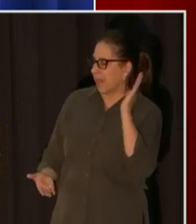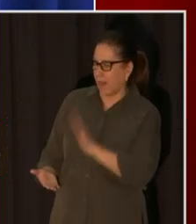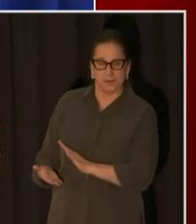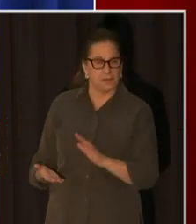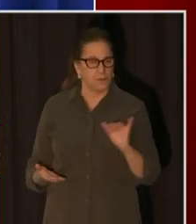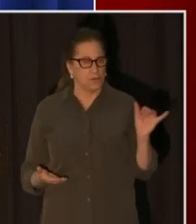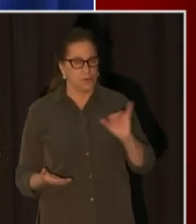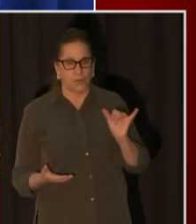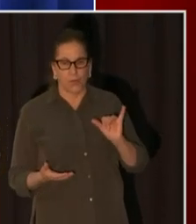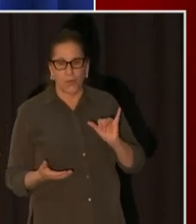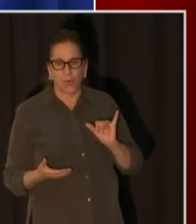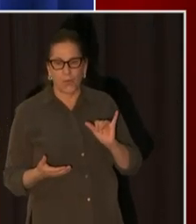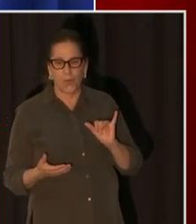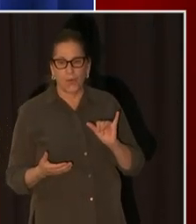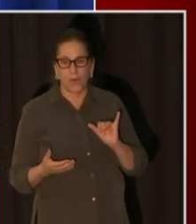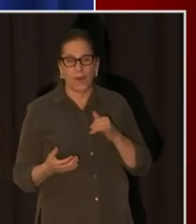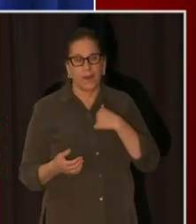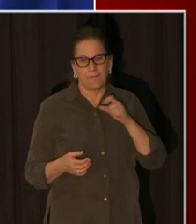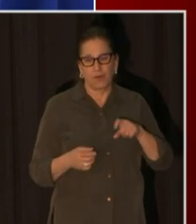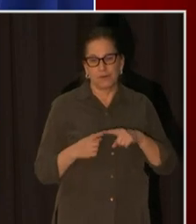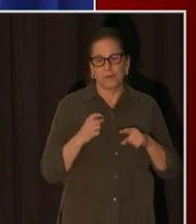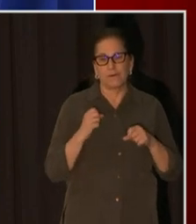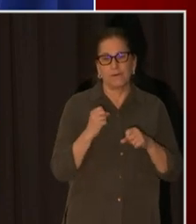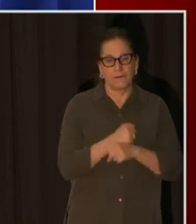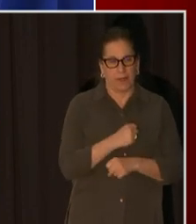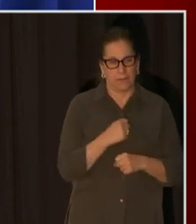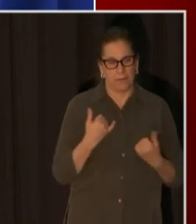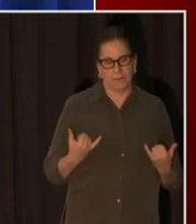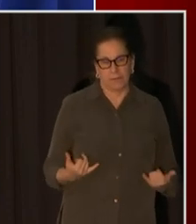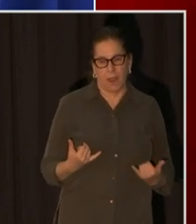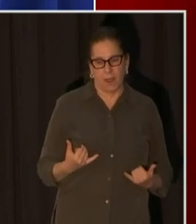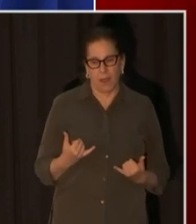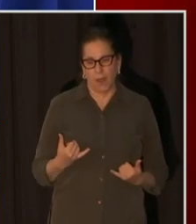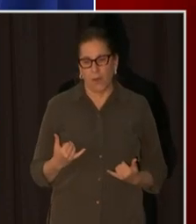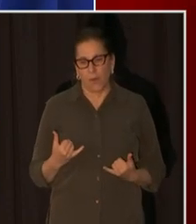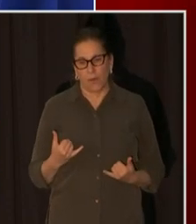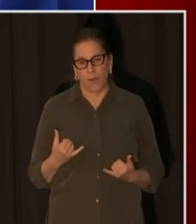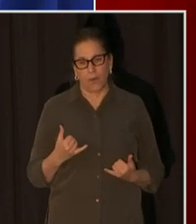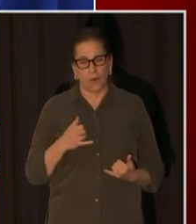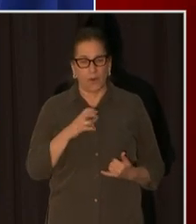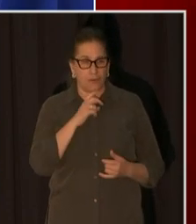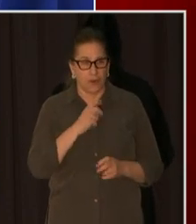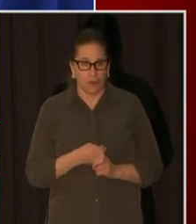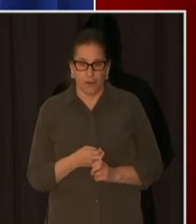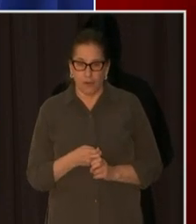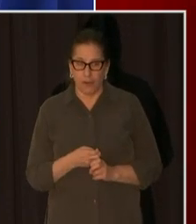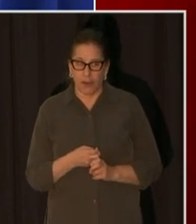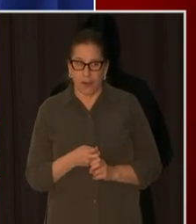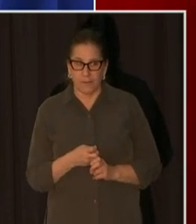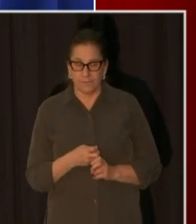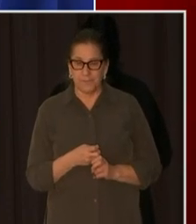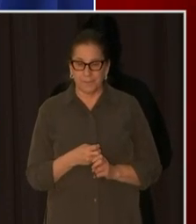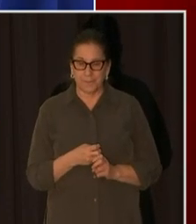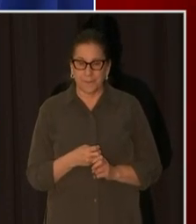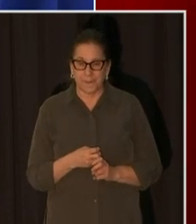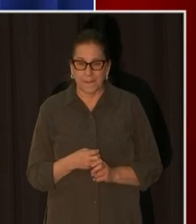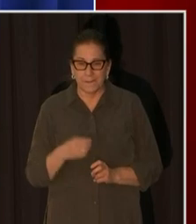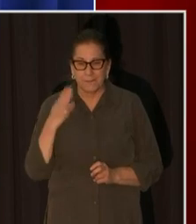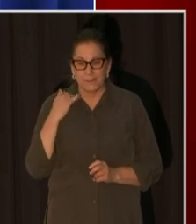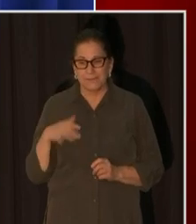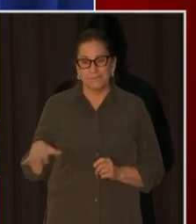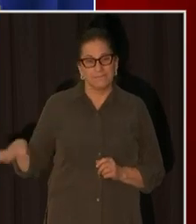devalued. That we don't understand how interconnected